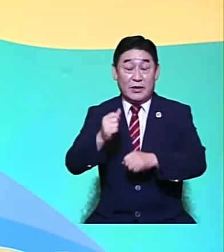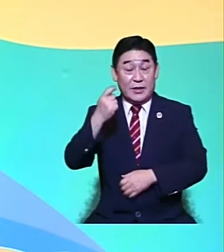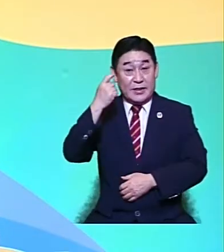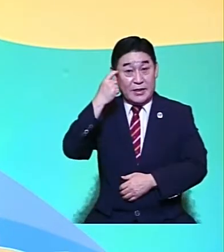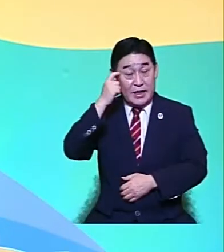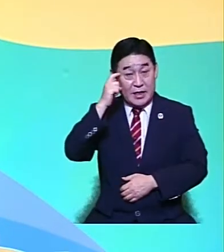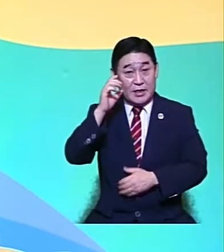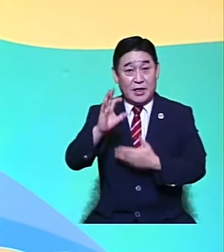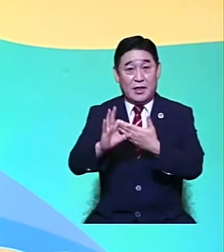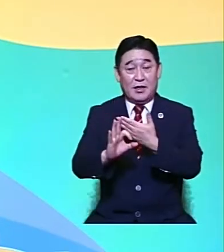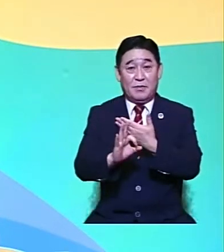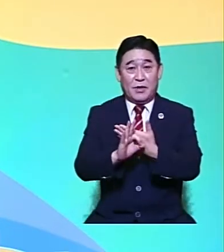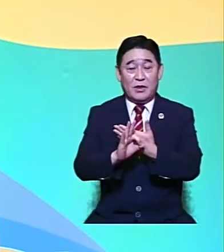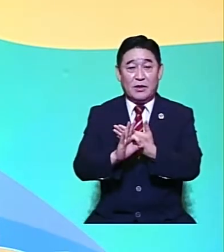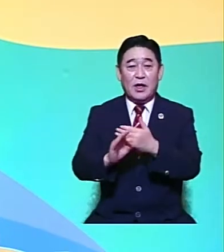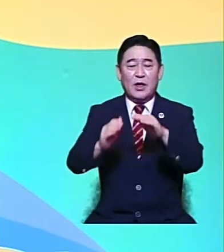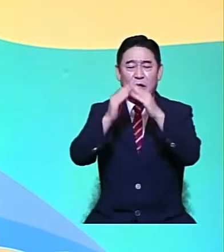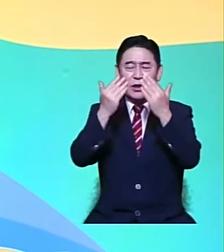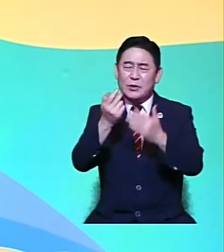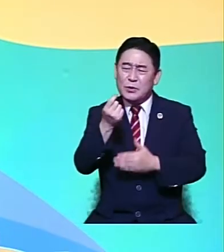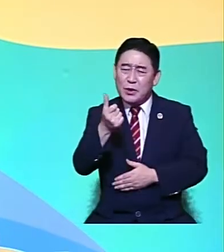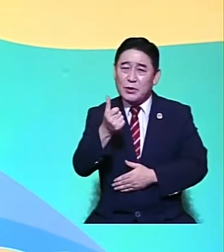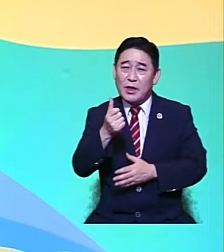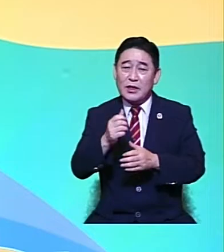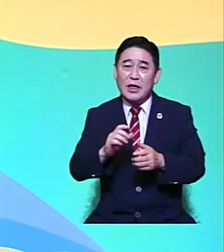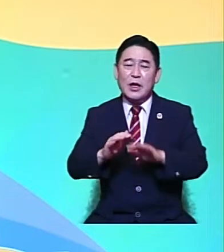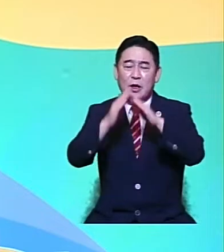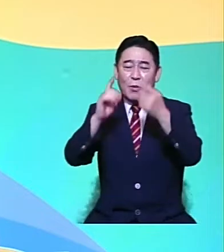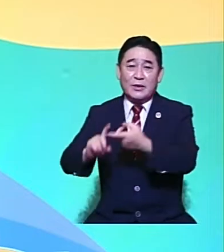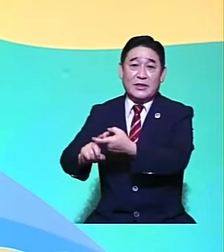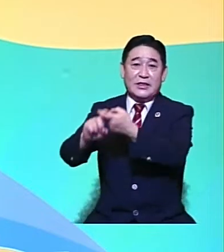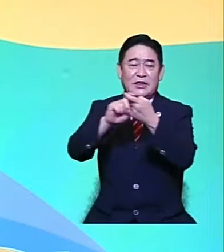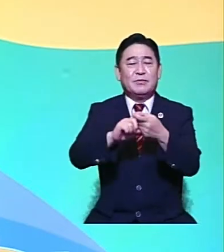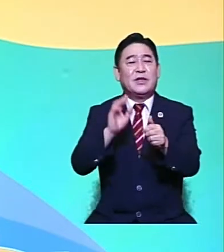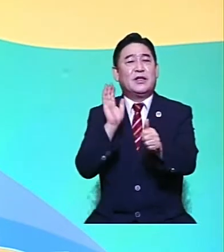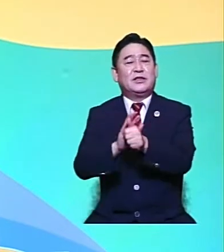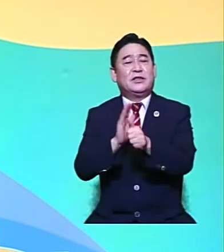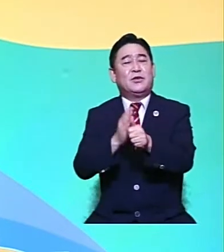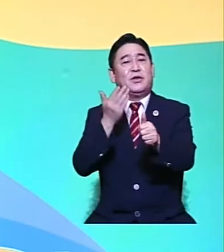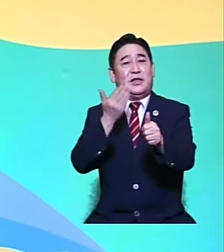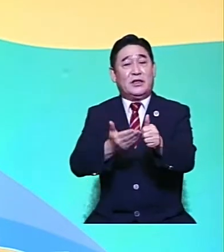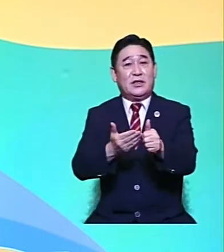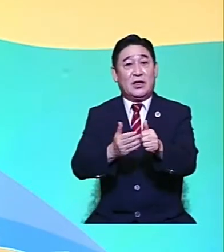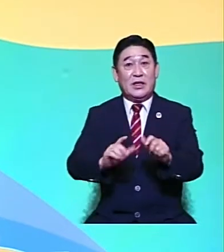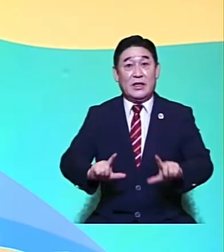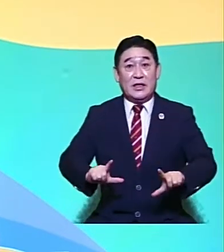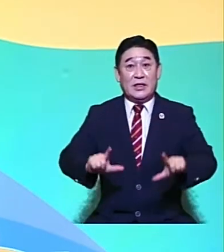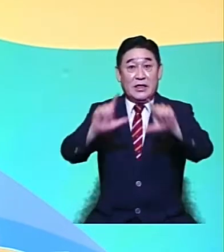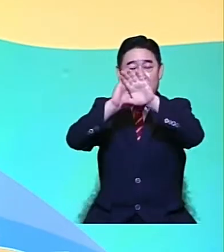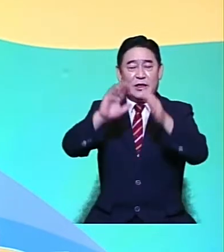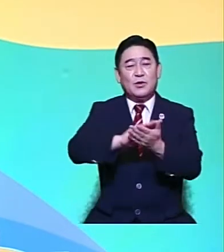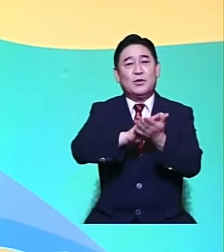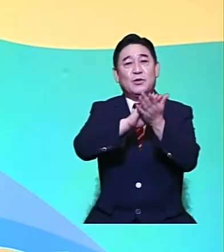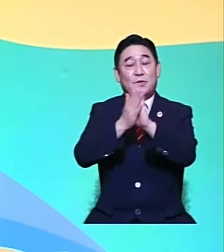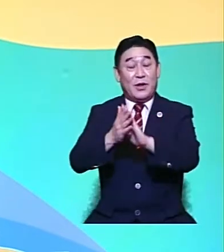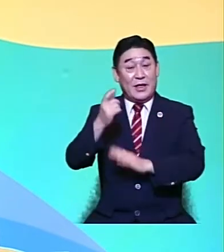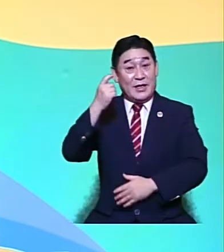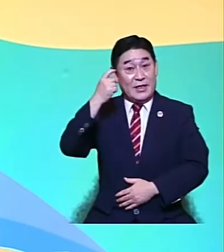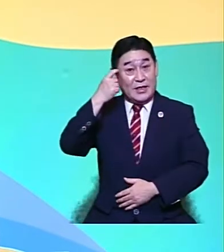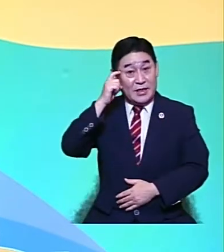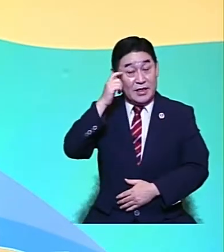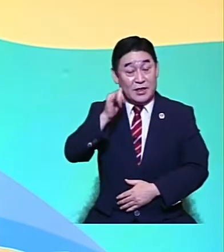for all infrastructure supports, is also required for partner countries' green